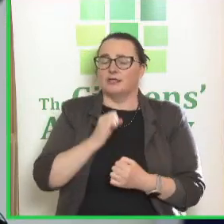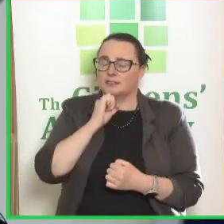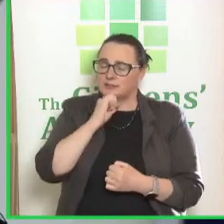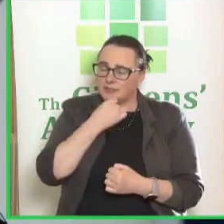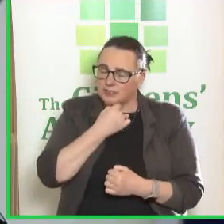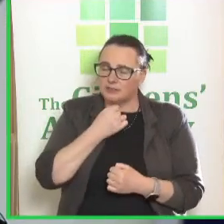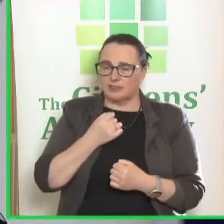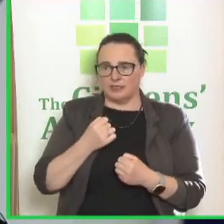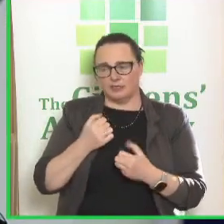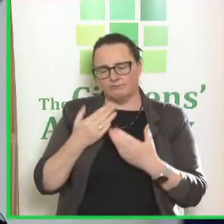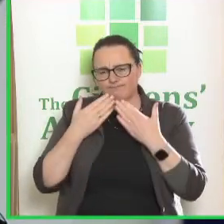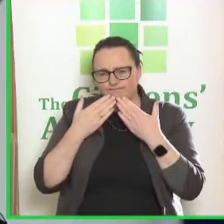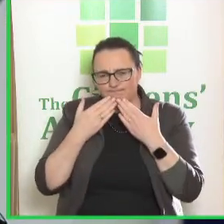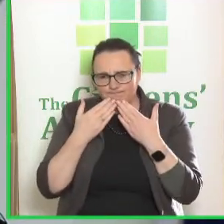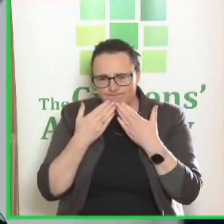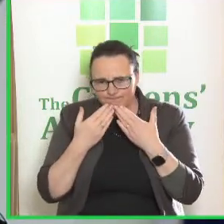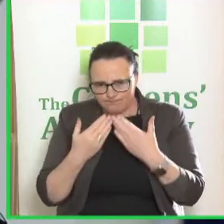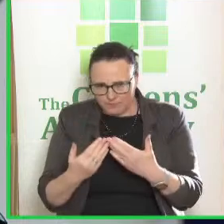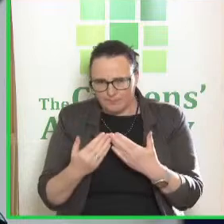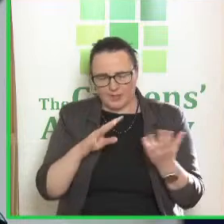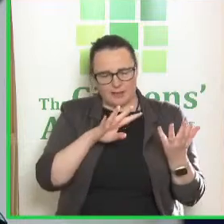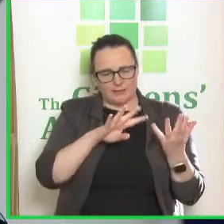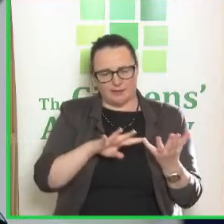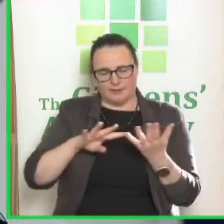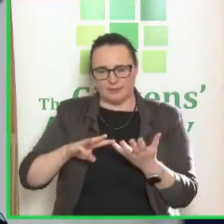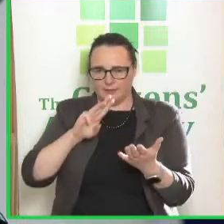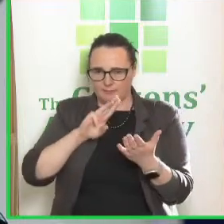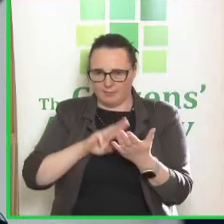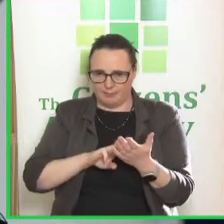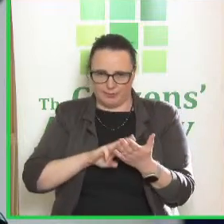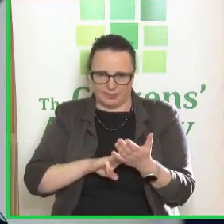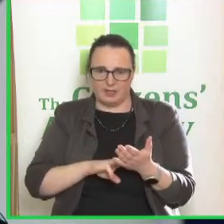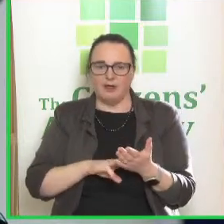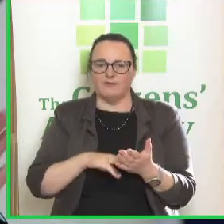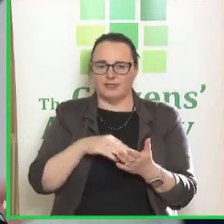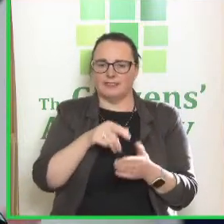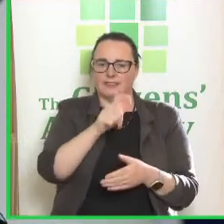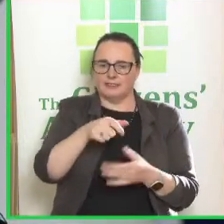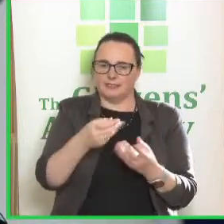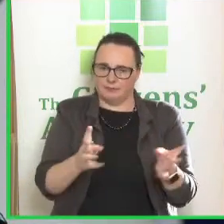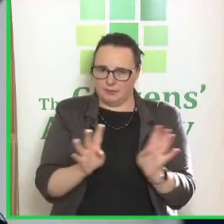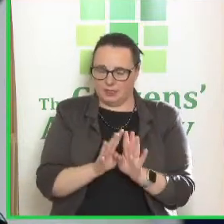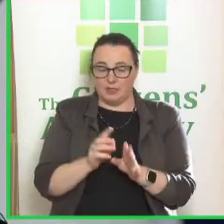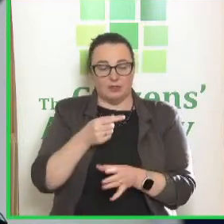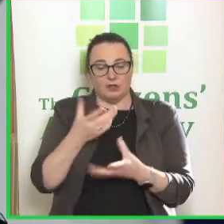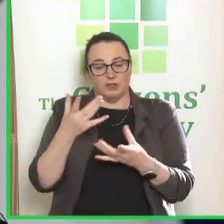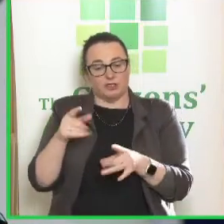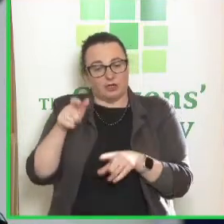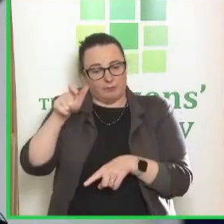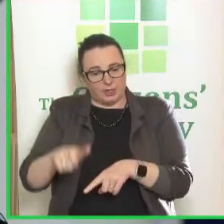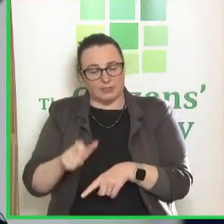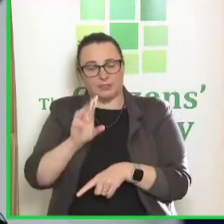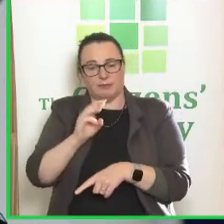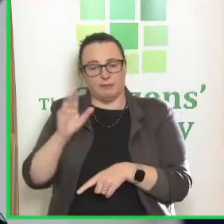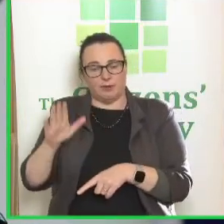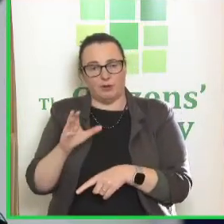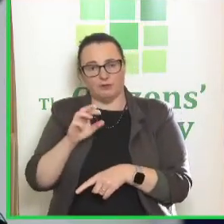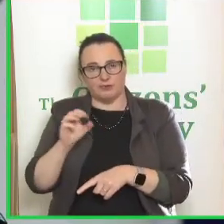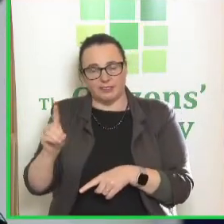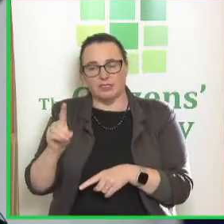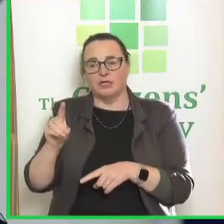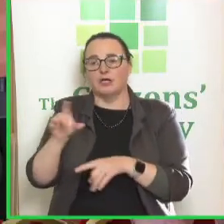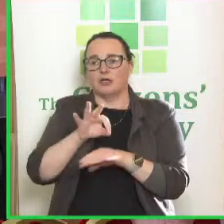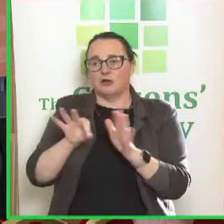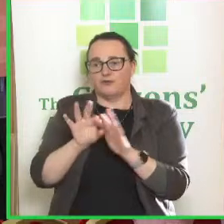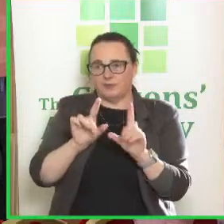extend my sincere thanks to the 99 members of the Citizens' Assembly, your chairperson, Paul Reid, the government departments